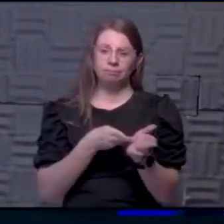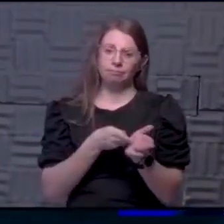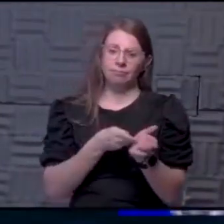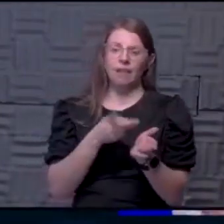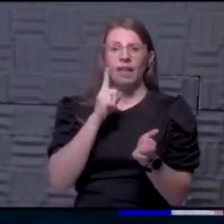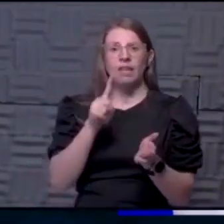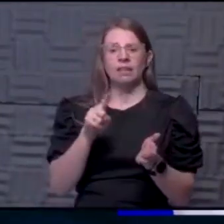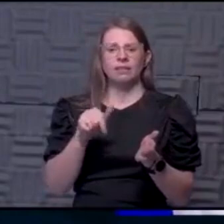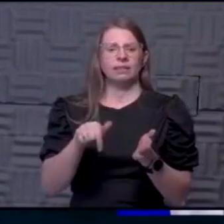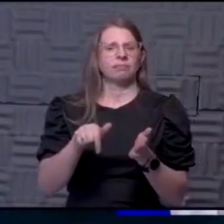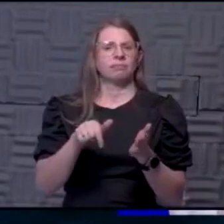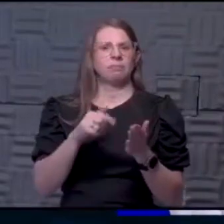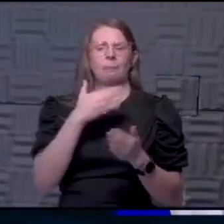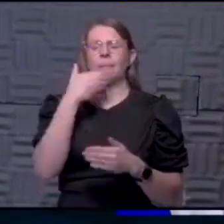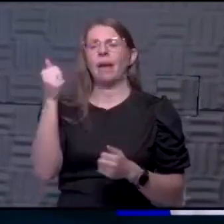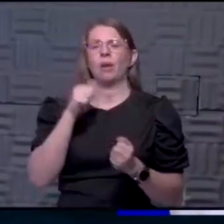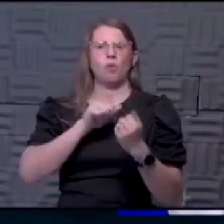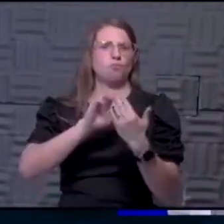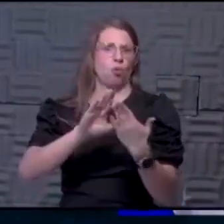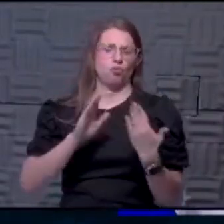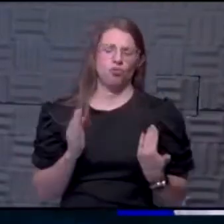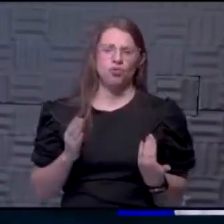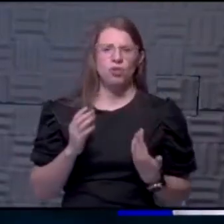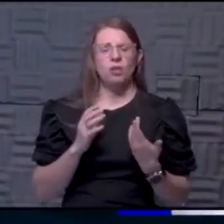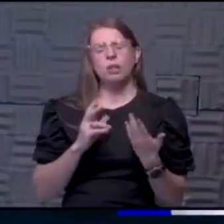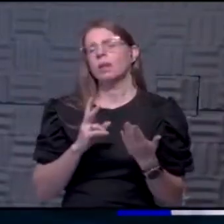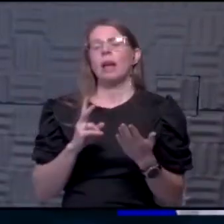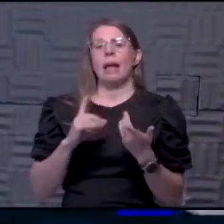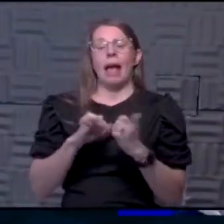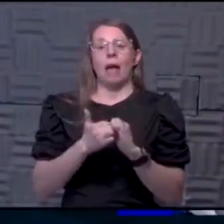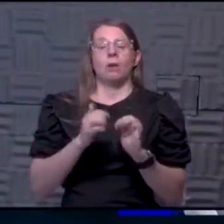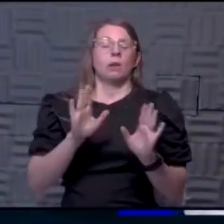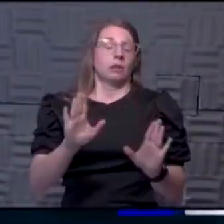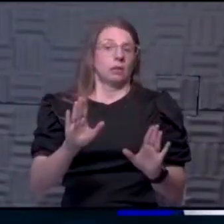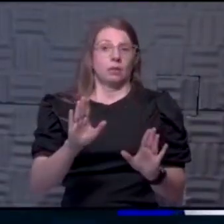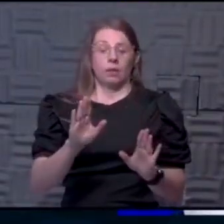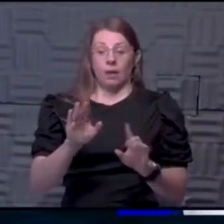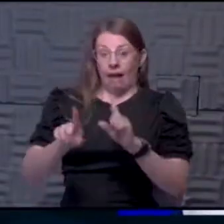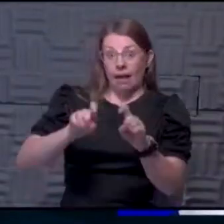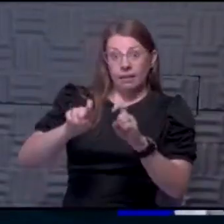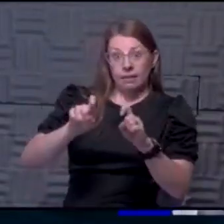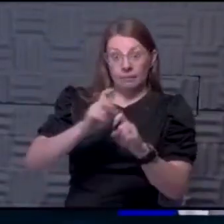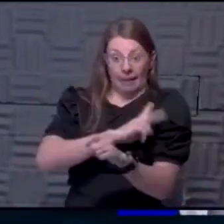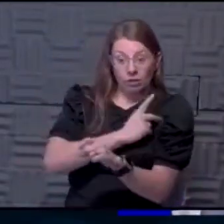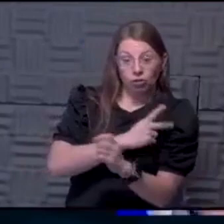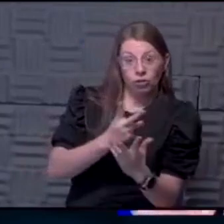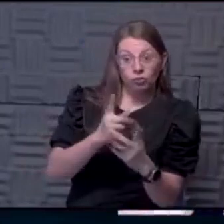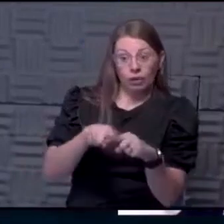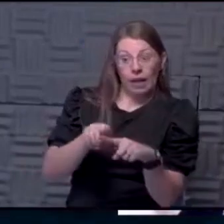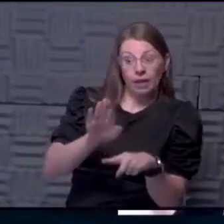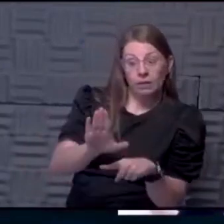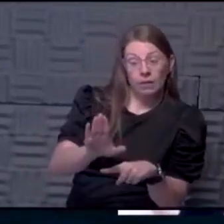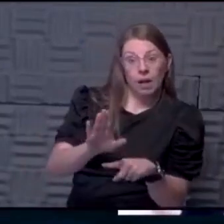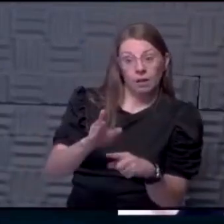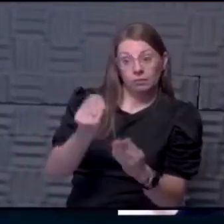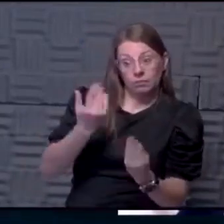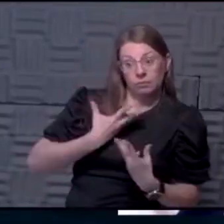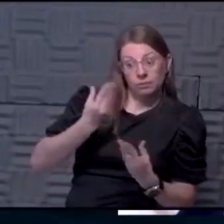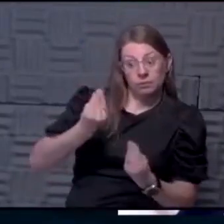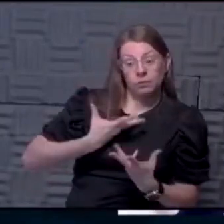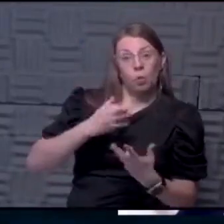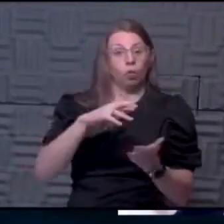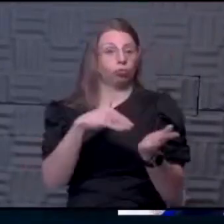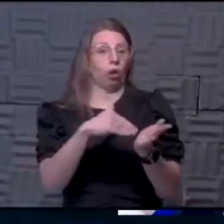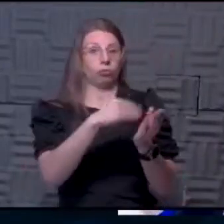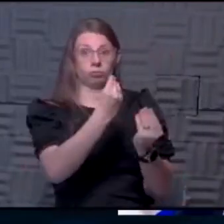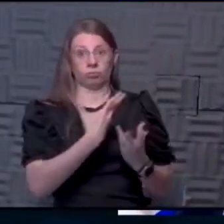think this is a much better approach because it opens up. How are we going to just be asking patients that, or just relying on their telling us or the